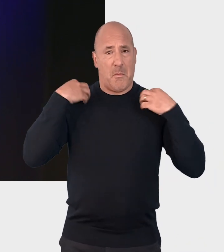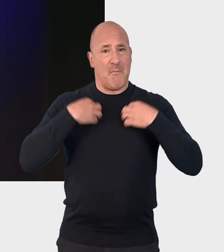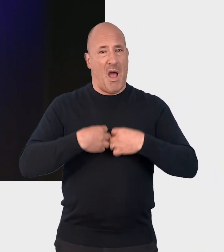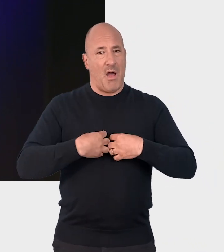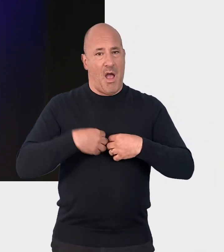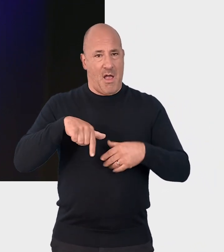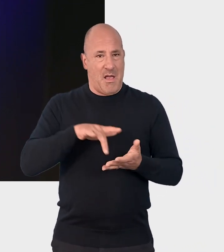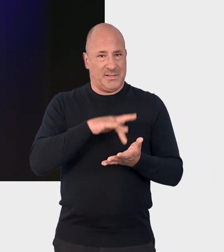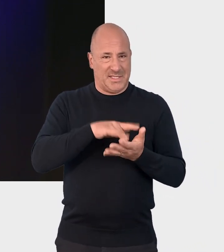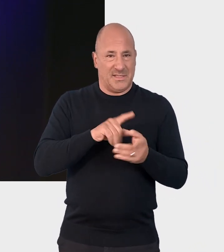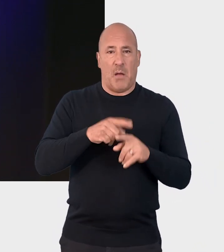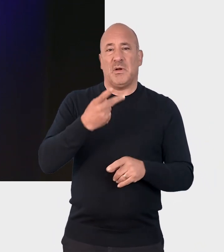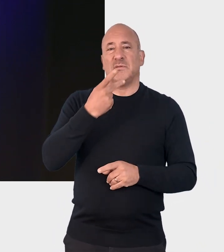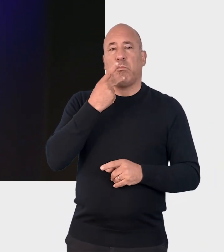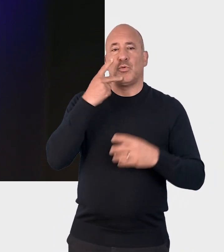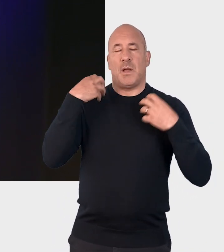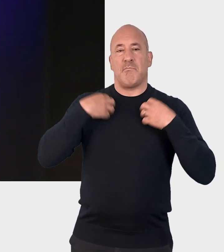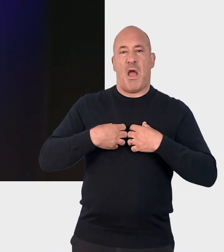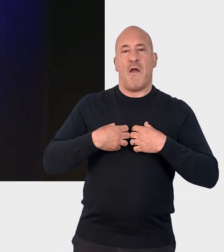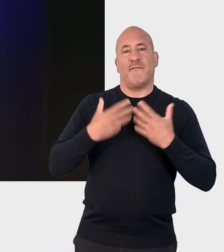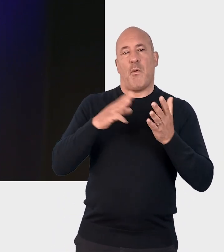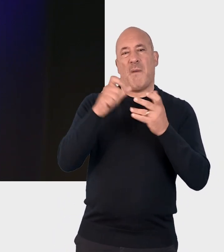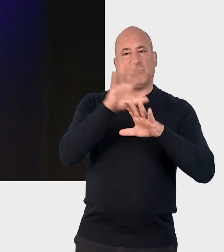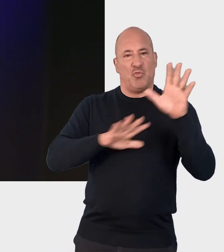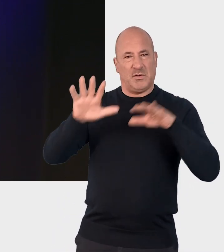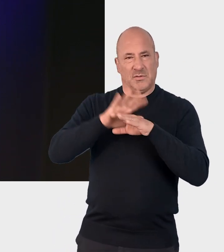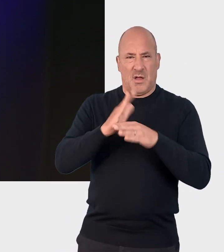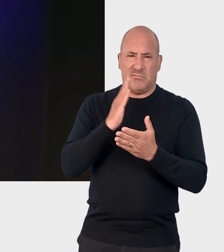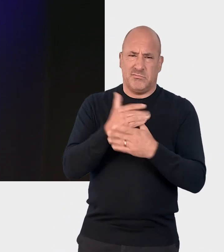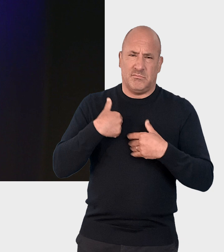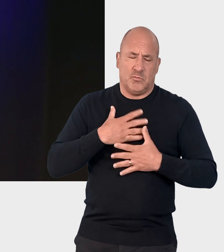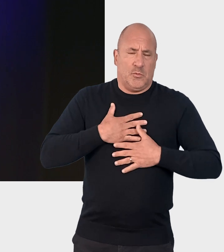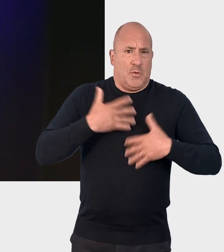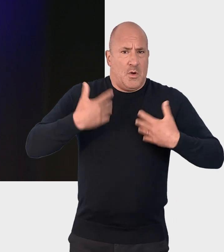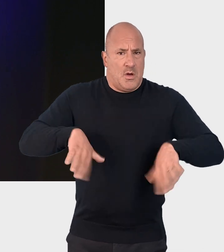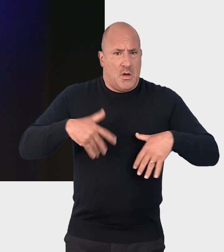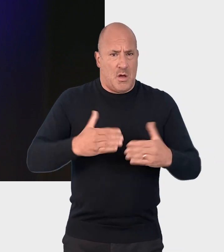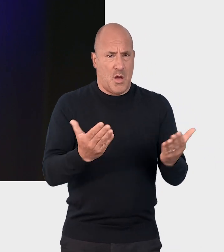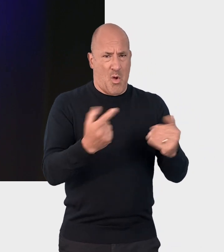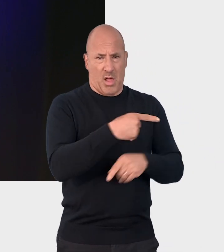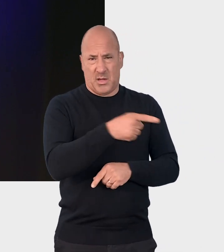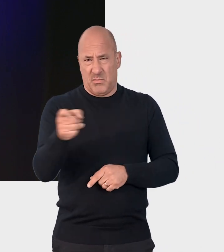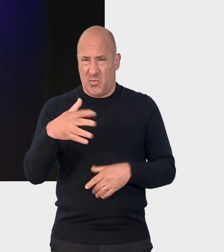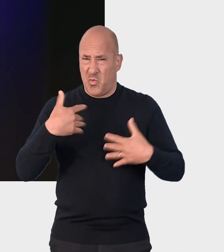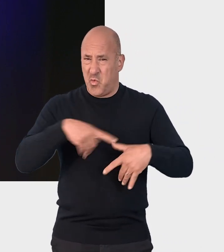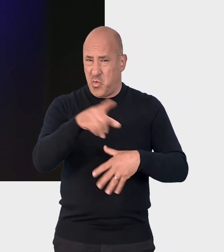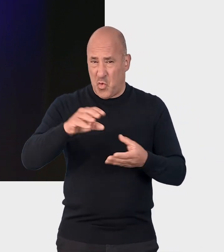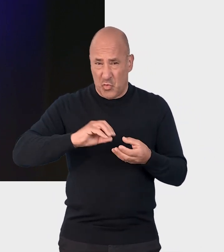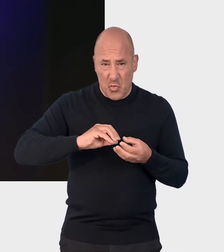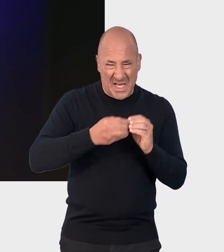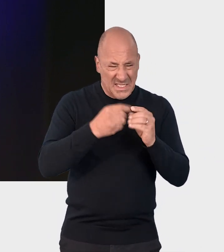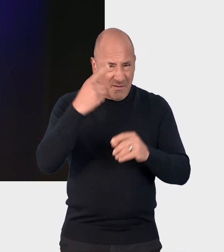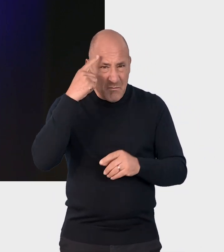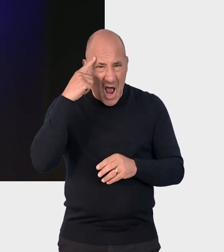of Salford. As obviously the mayor of this city and also the deputy mayor for Greater Manchester, it's a real privilege and